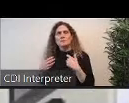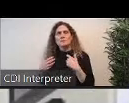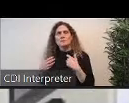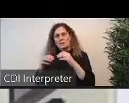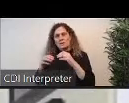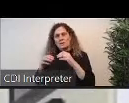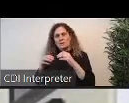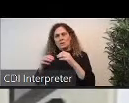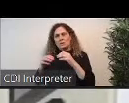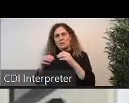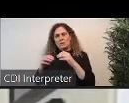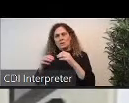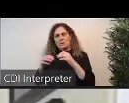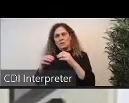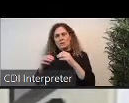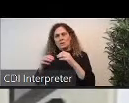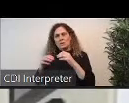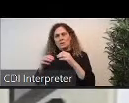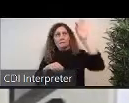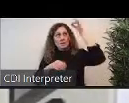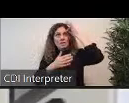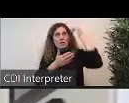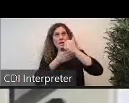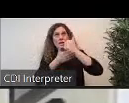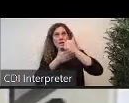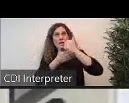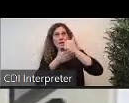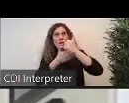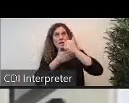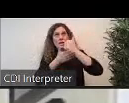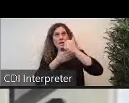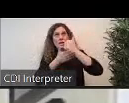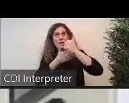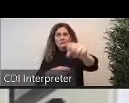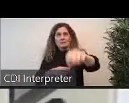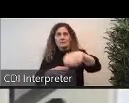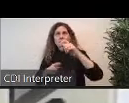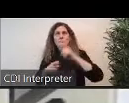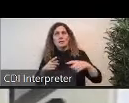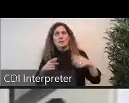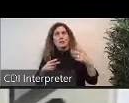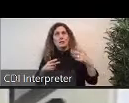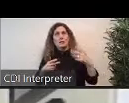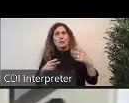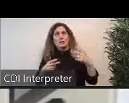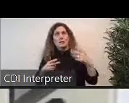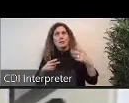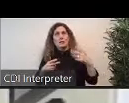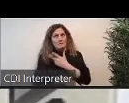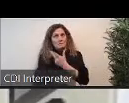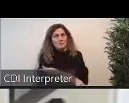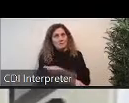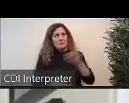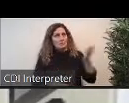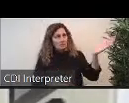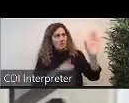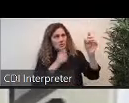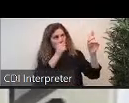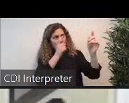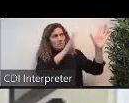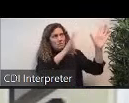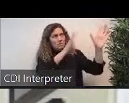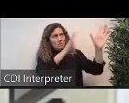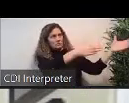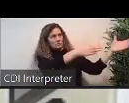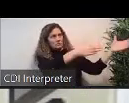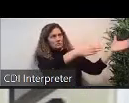federal assistance and have an increased supply at the same time. That to me is key in dealing with these numbers that are, I